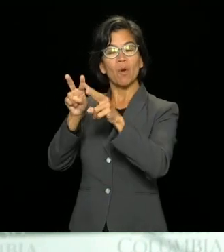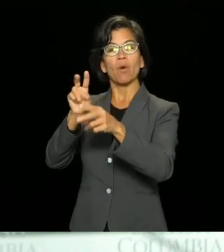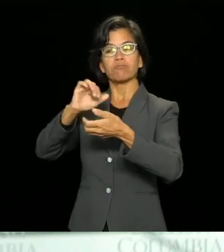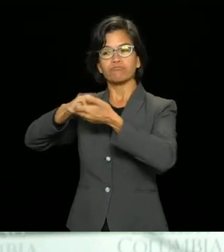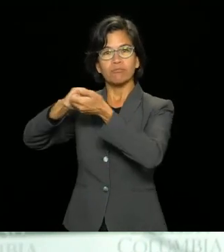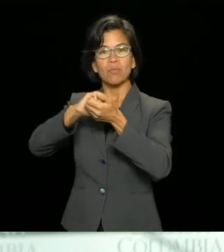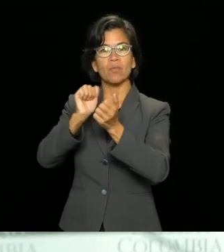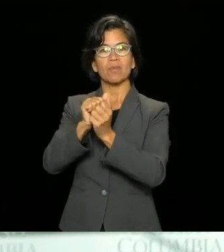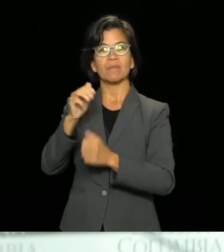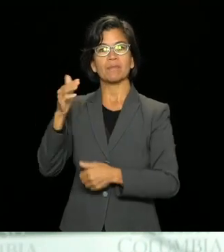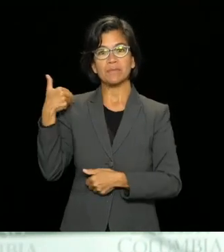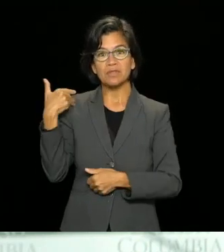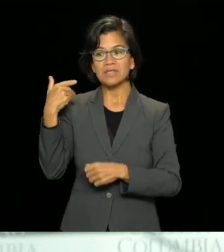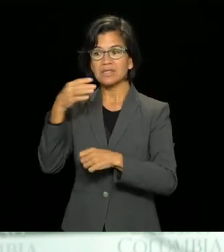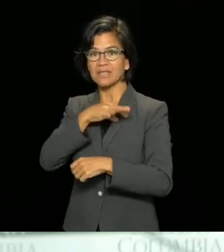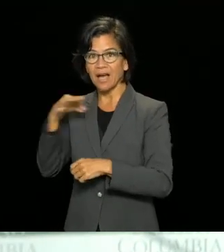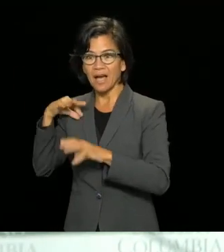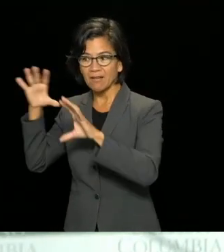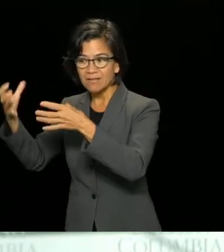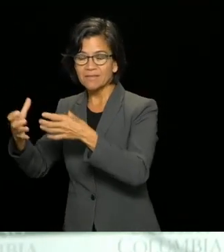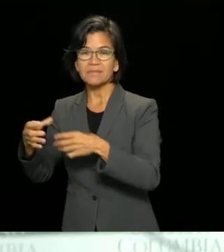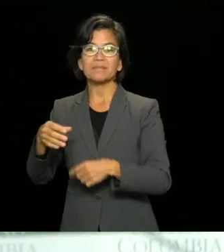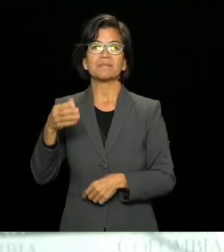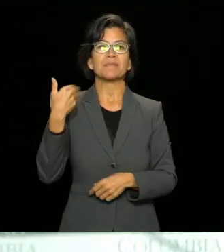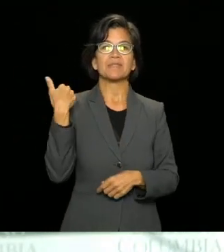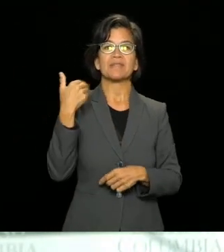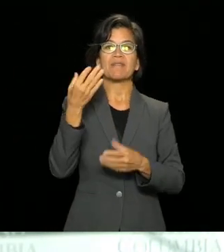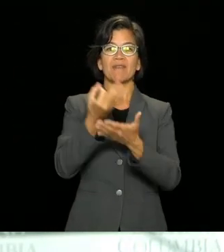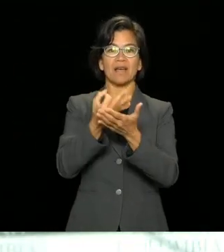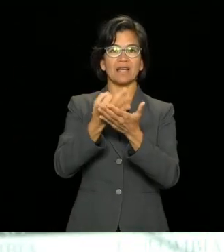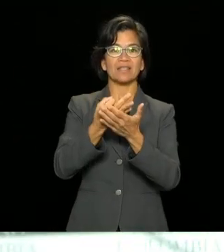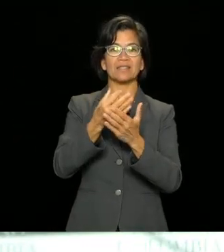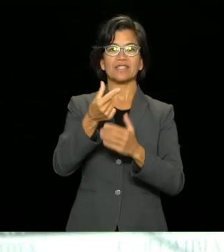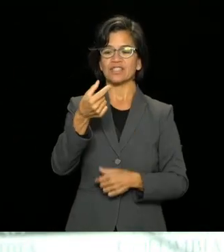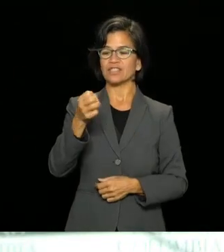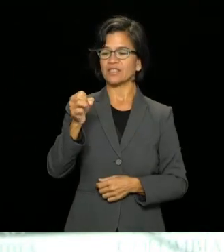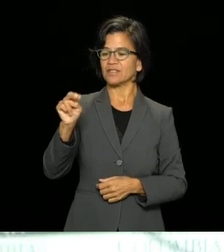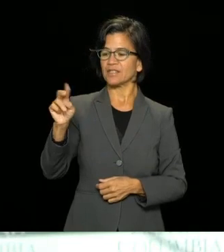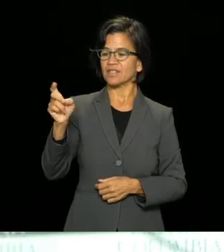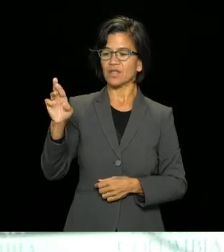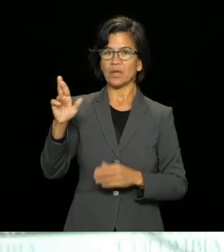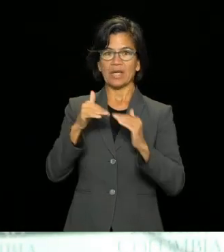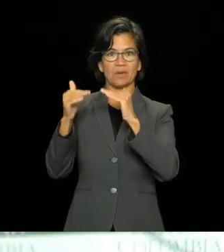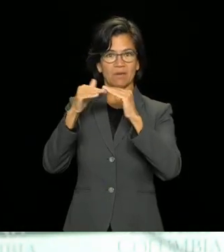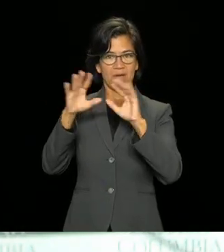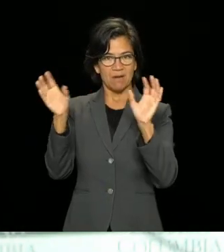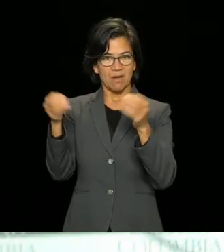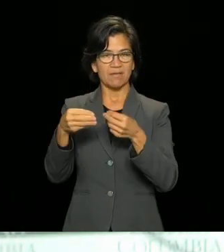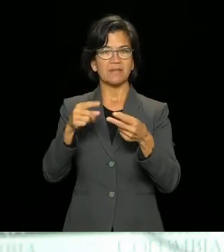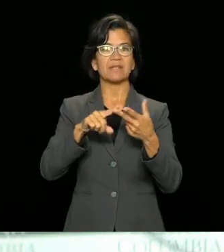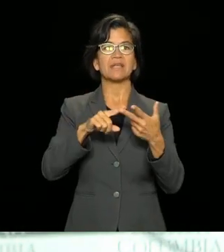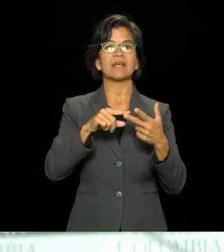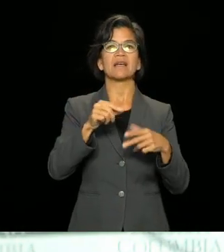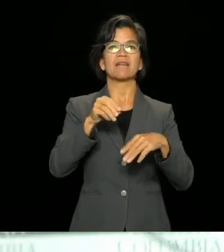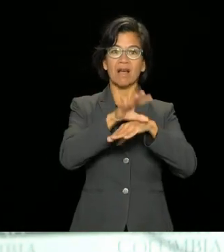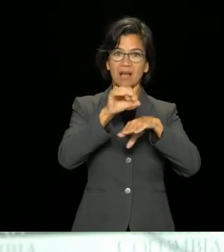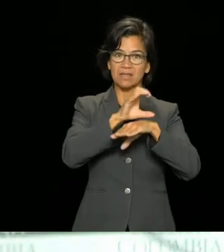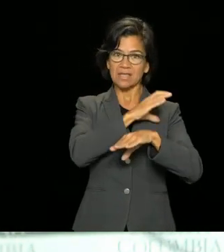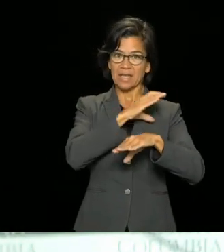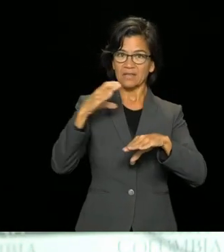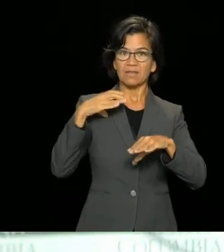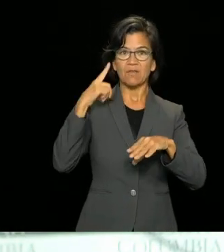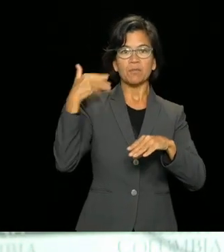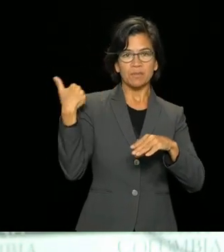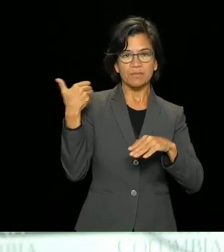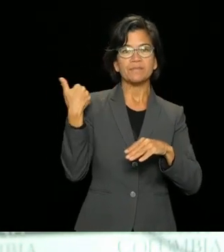and representatives of the Ministry of Finance's Gender Equity Office and the Minister's Advisory Council on Indigenous Women. I think together in the